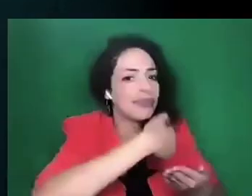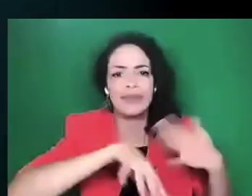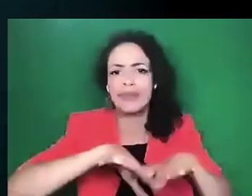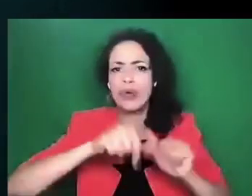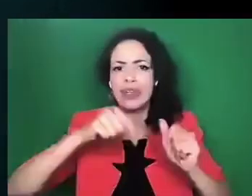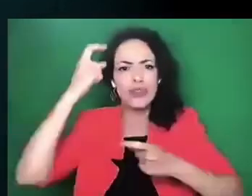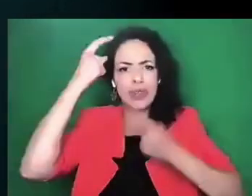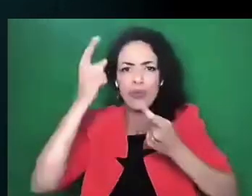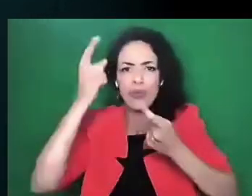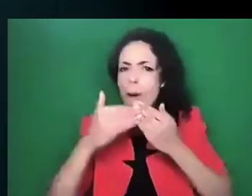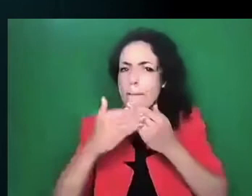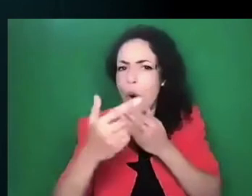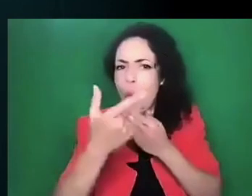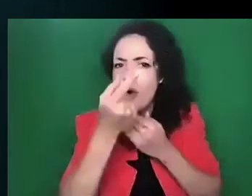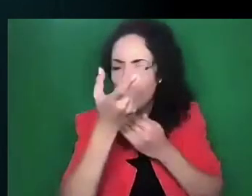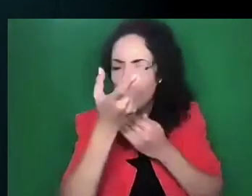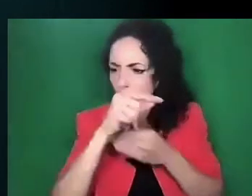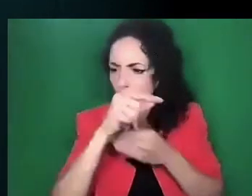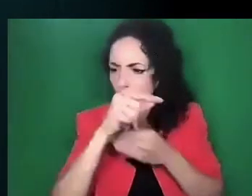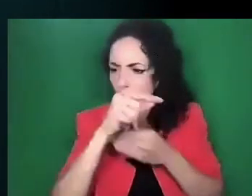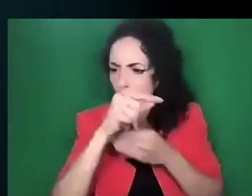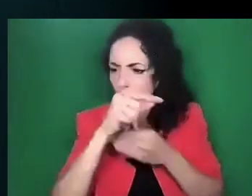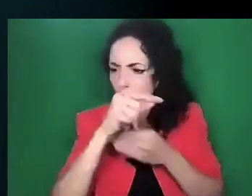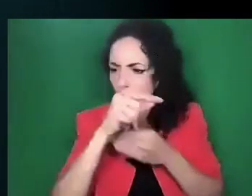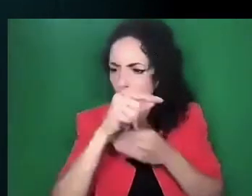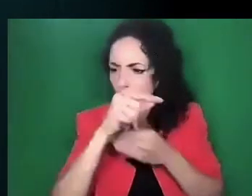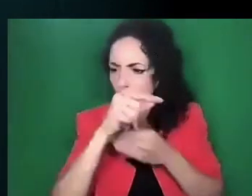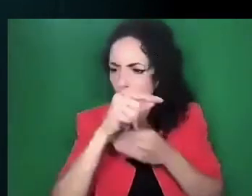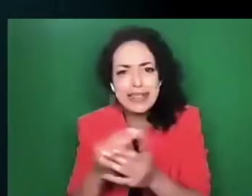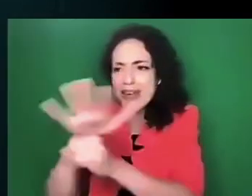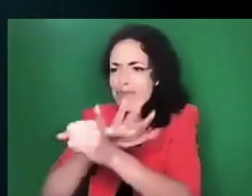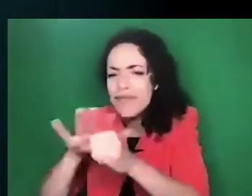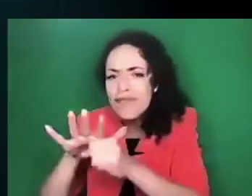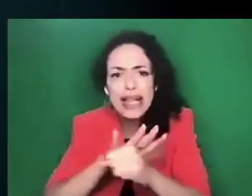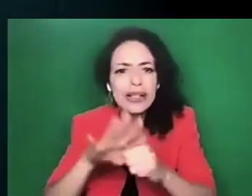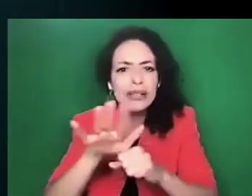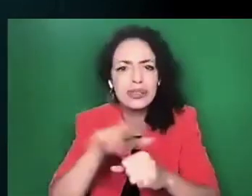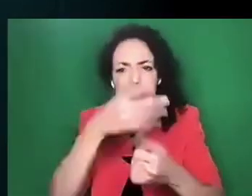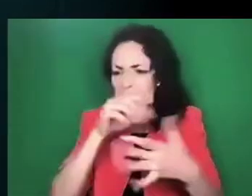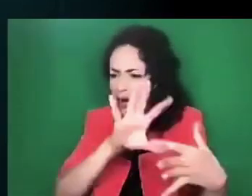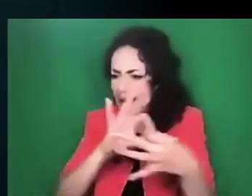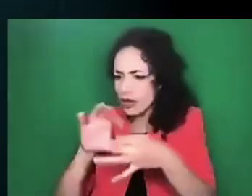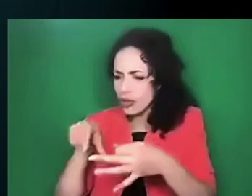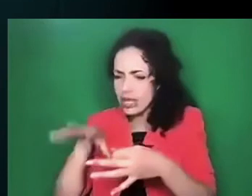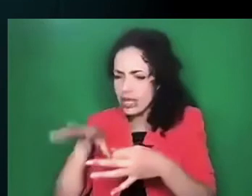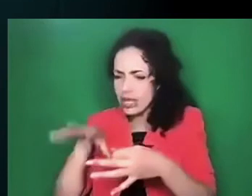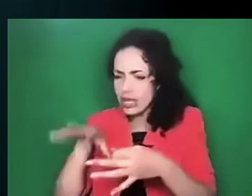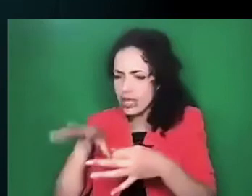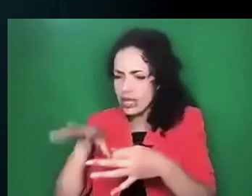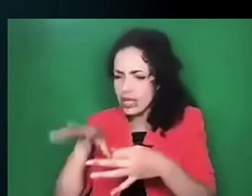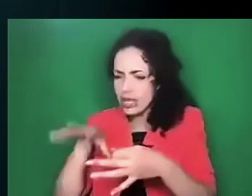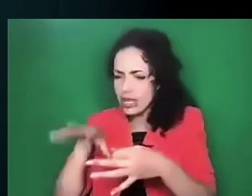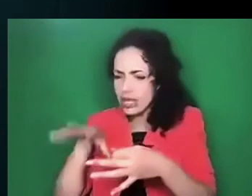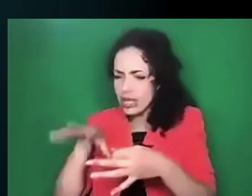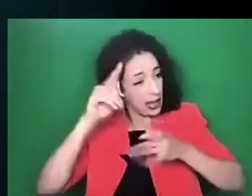arts relics and music traditions. While we were staging and reenacting a certain kind of intimacy